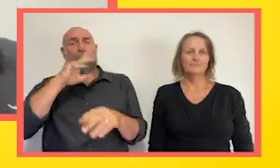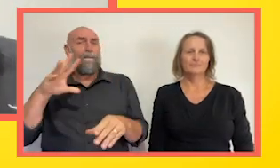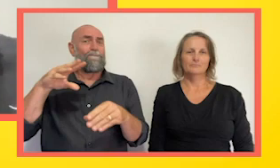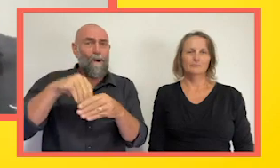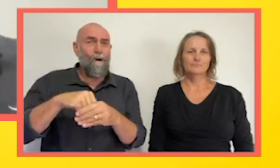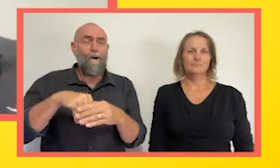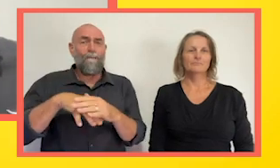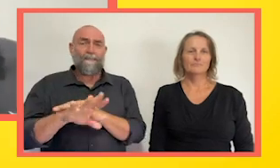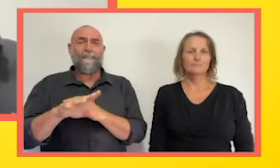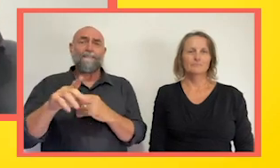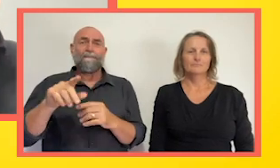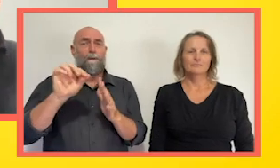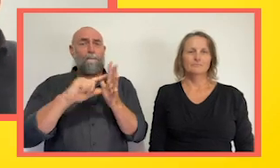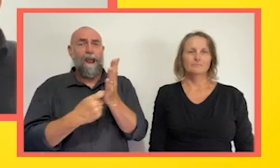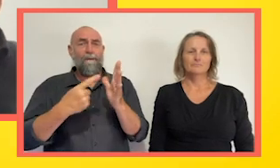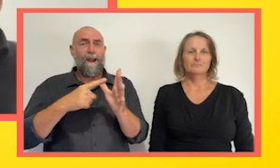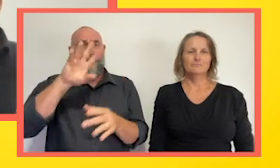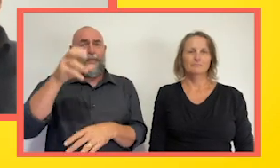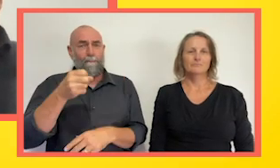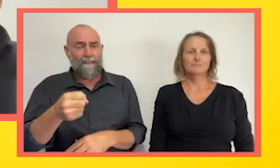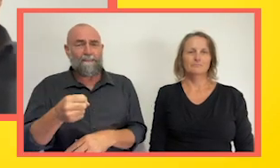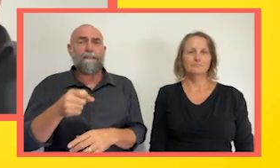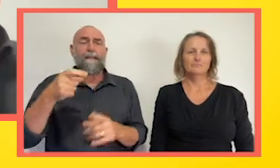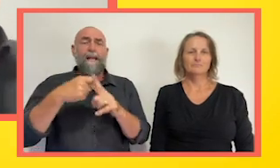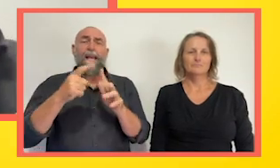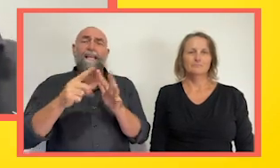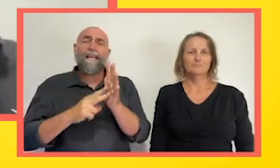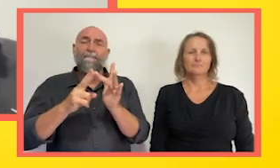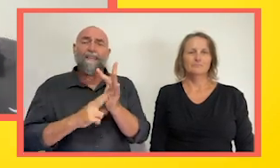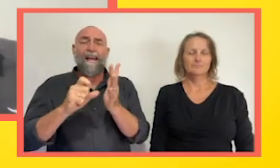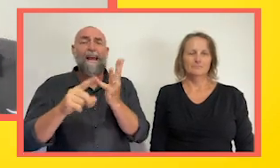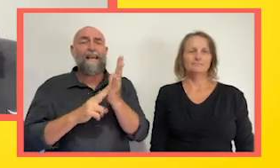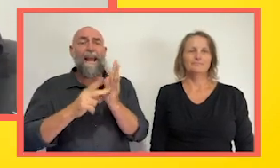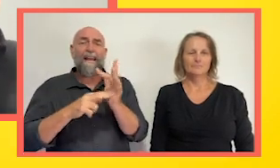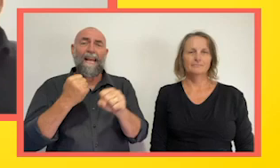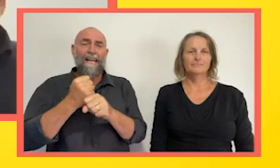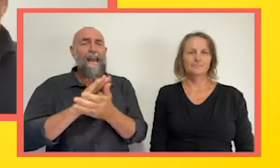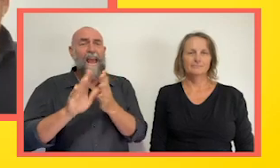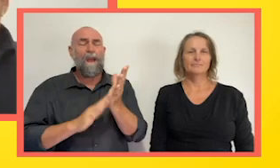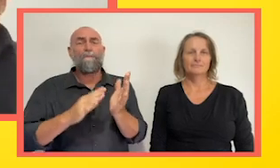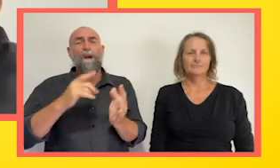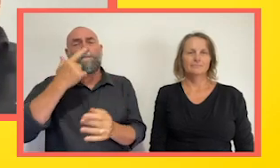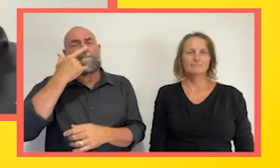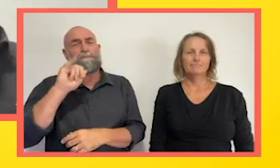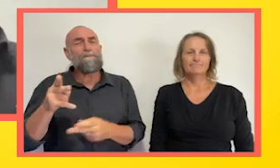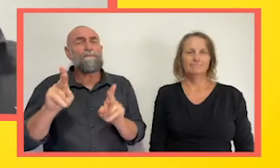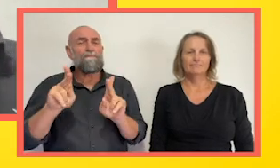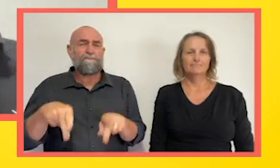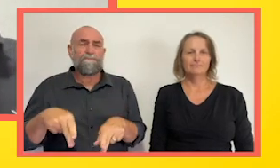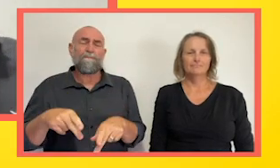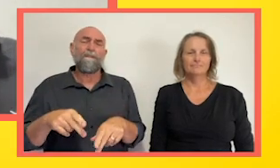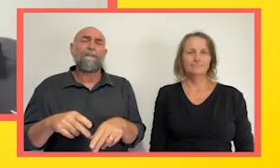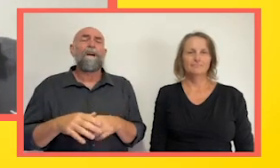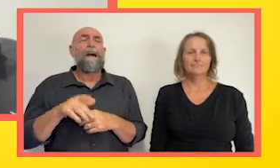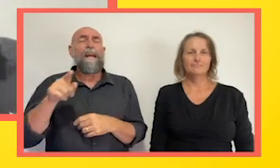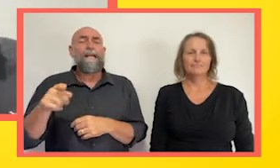fathers, our founders of the movement here in this country is Kevin Cunningham. Unfortunately, he passed away. He